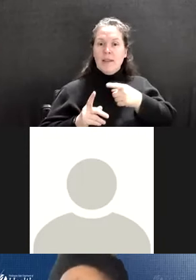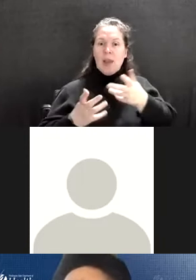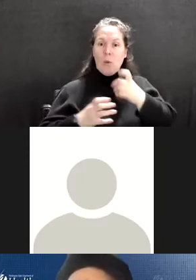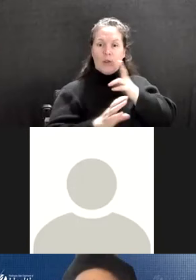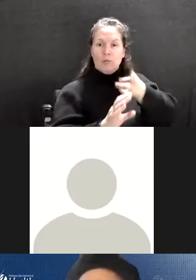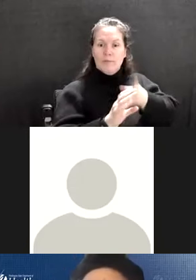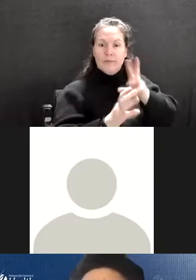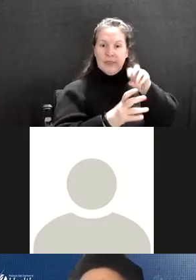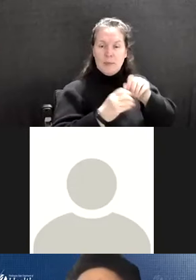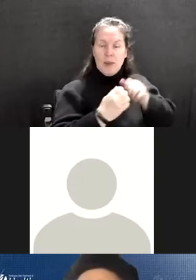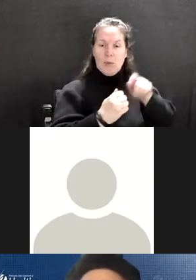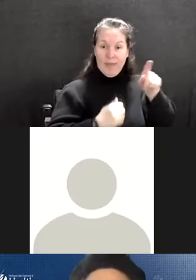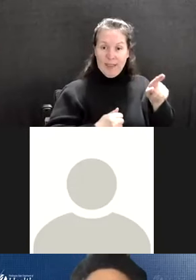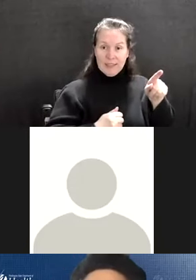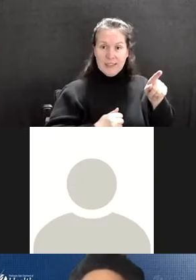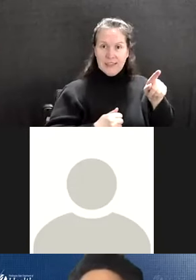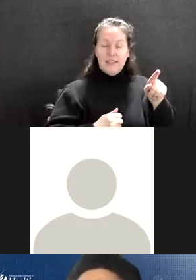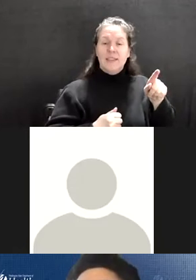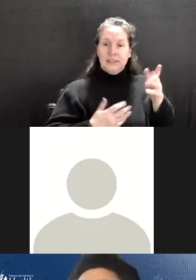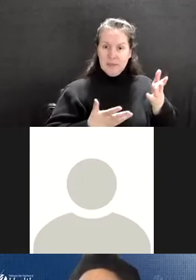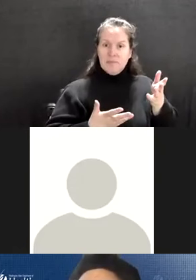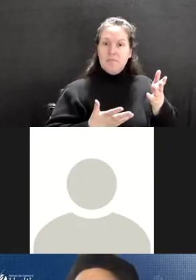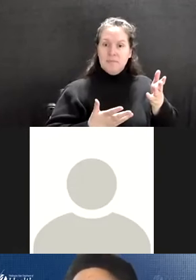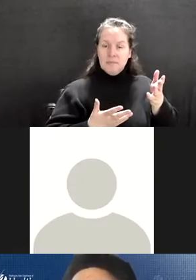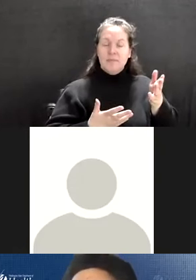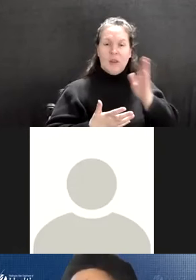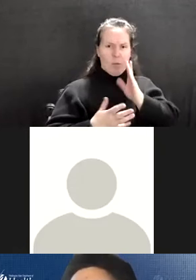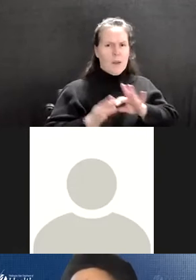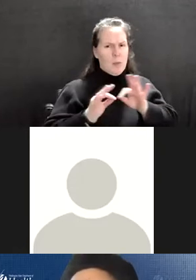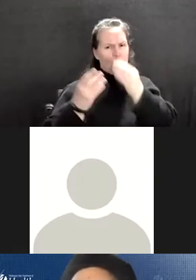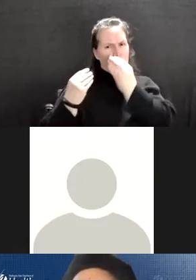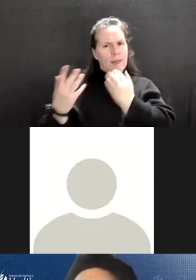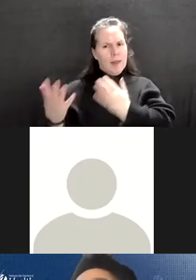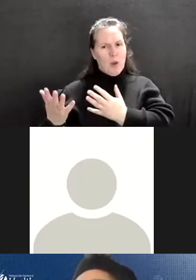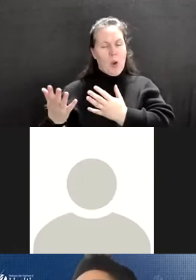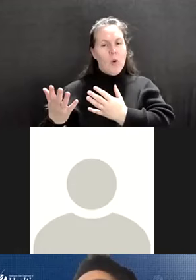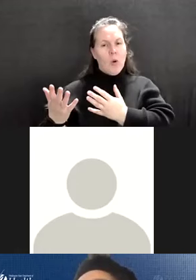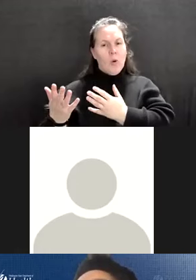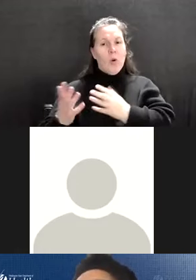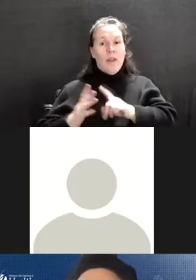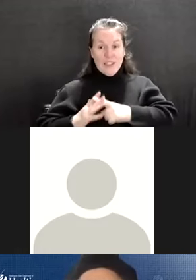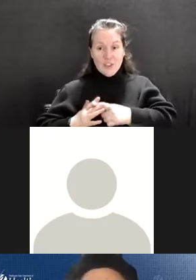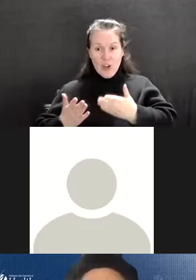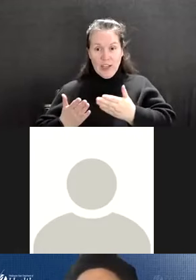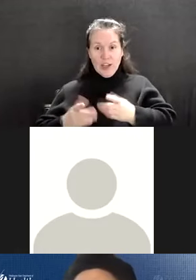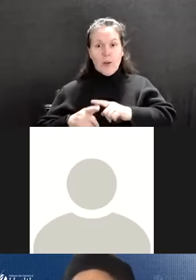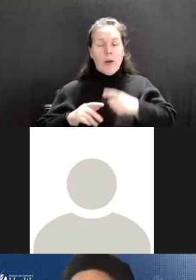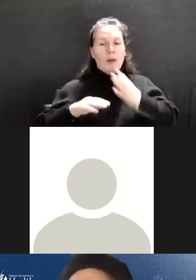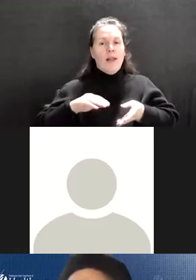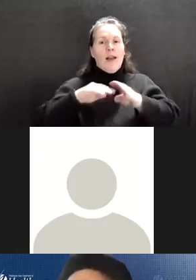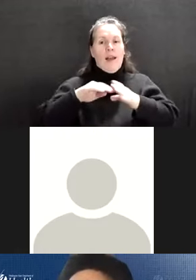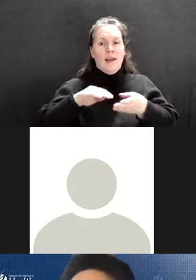to participate in this, it'll be important to let them know that they build off of each other. This is a